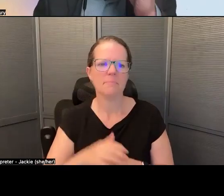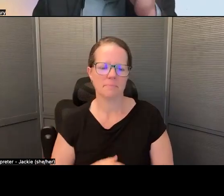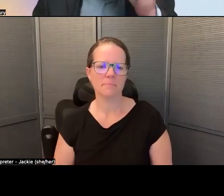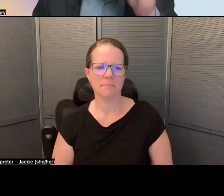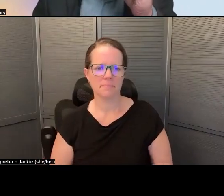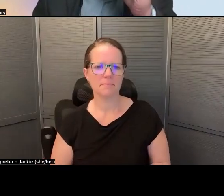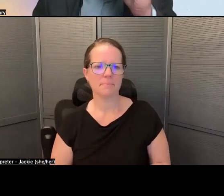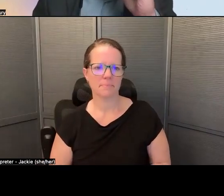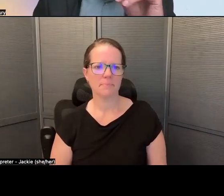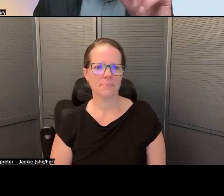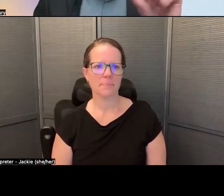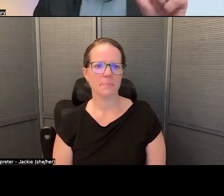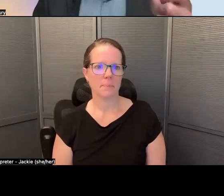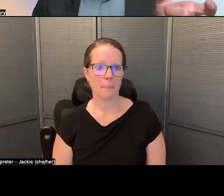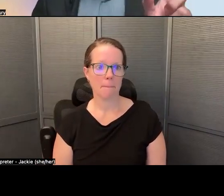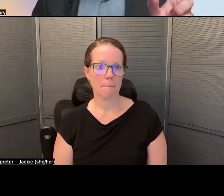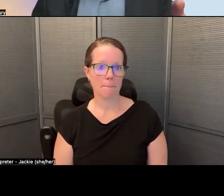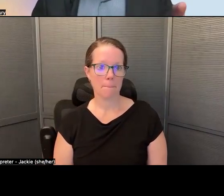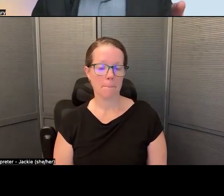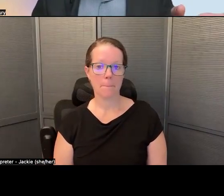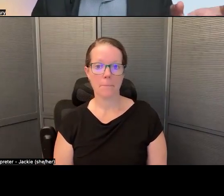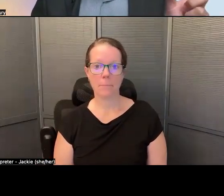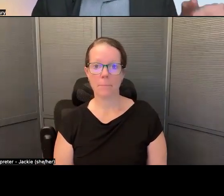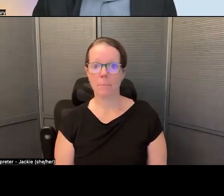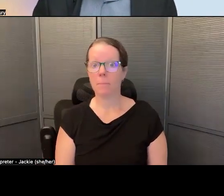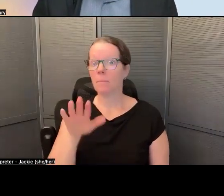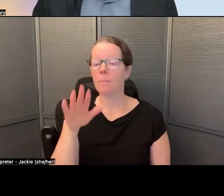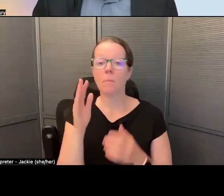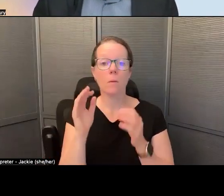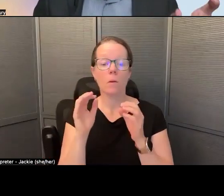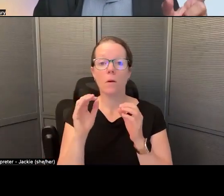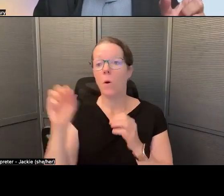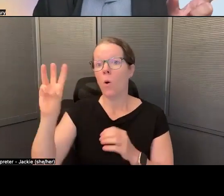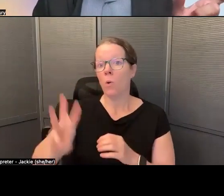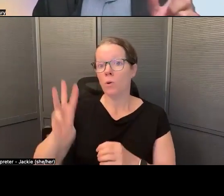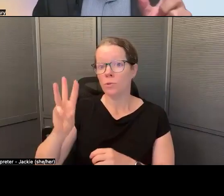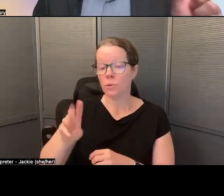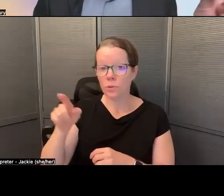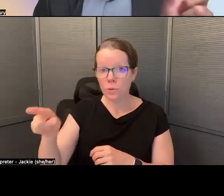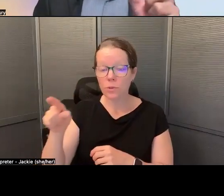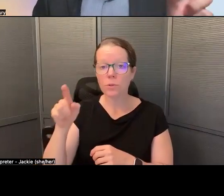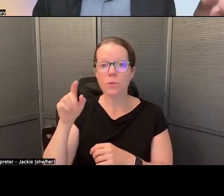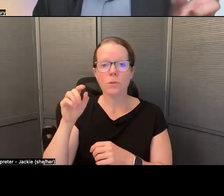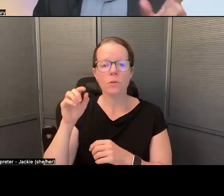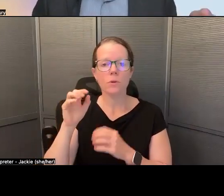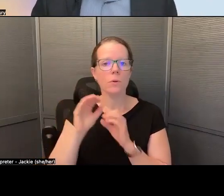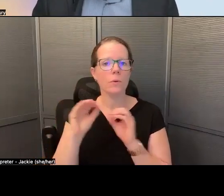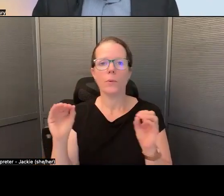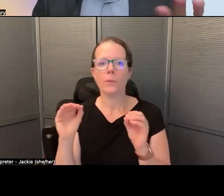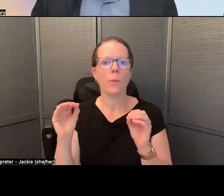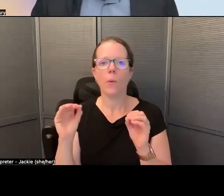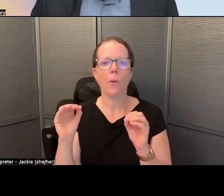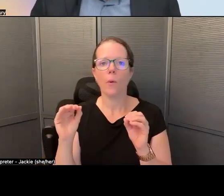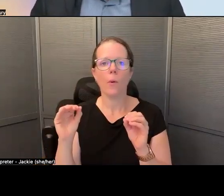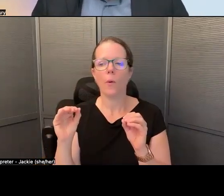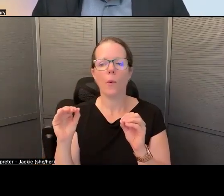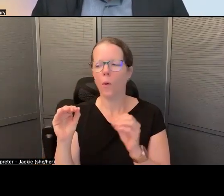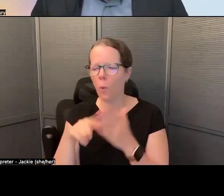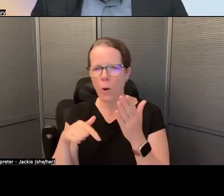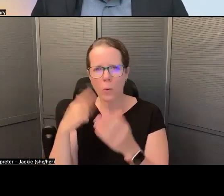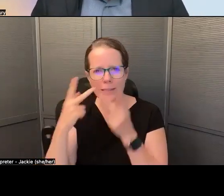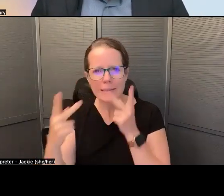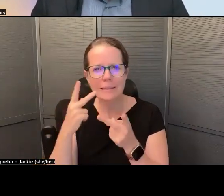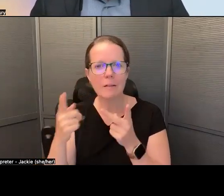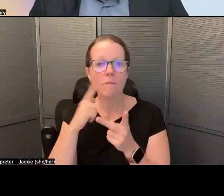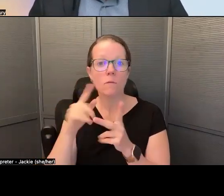period. There were no trends for the Worcester unit in restraint and seclusion, so no major differences